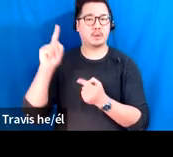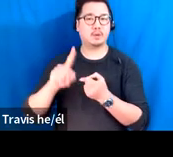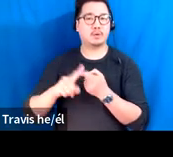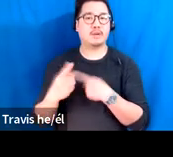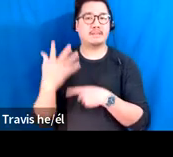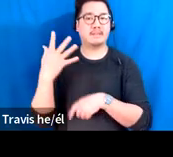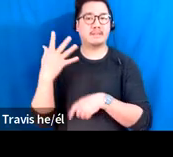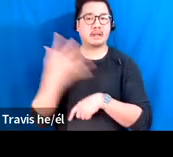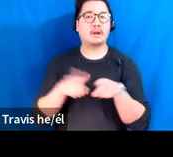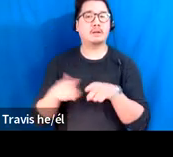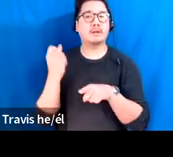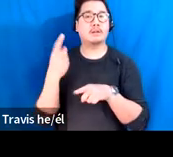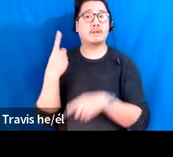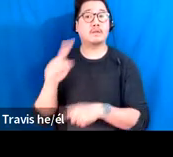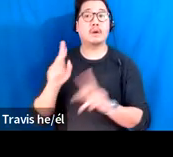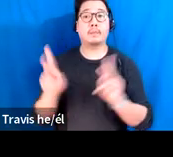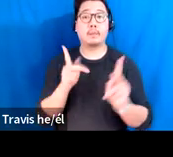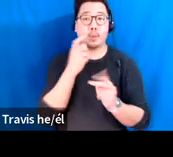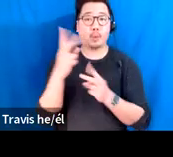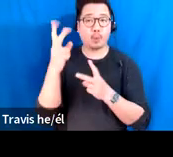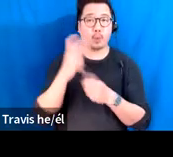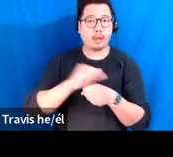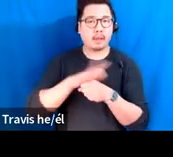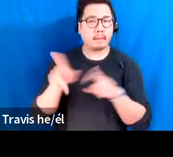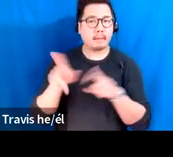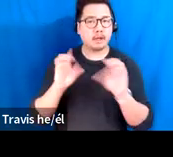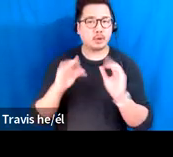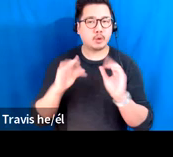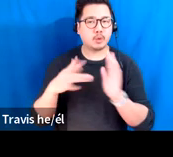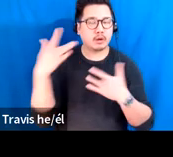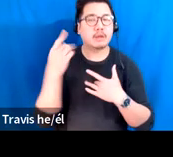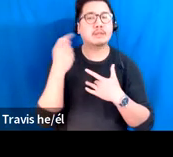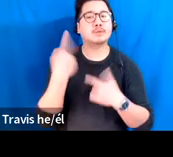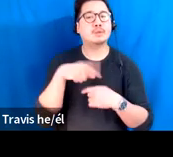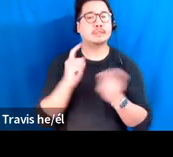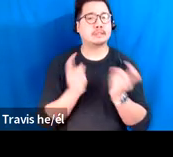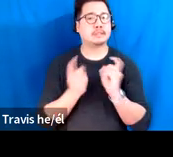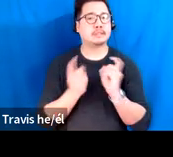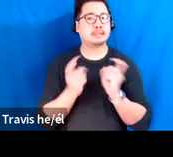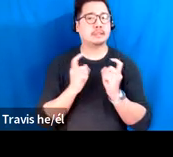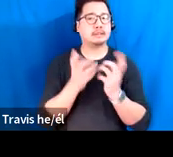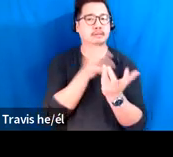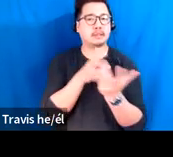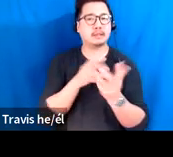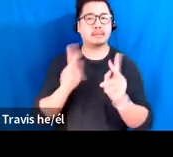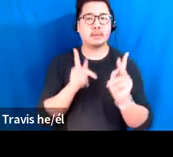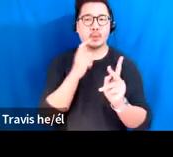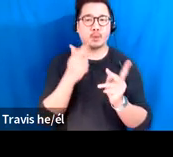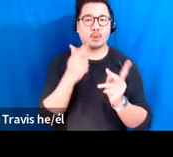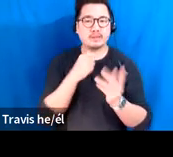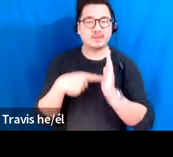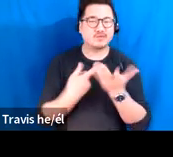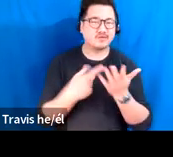asymptomatic staff but continued to follow the boston public health commission guidance that directed students to still